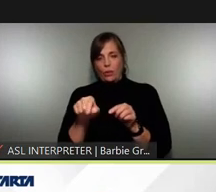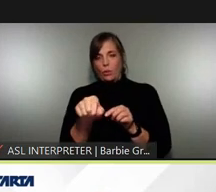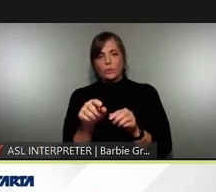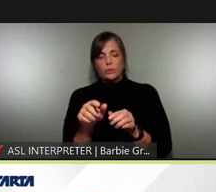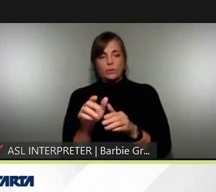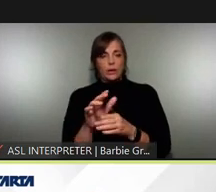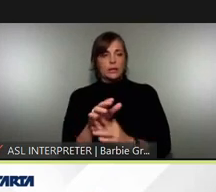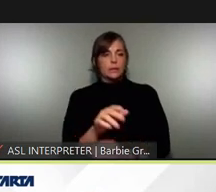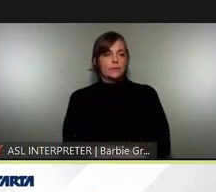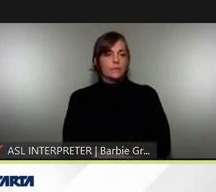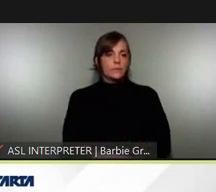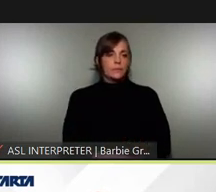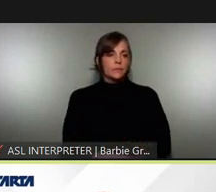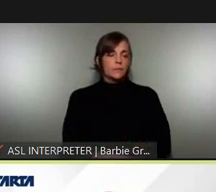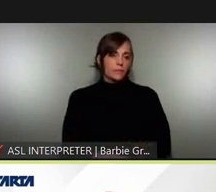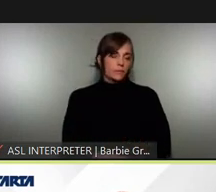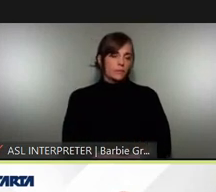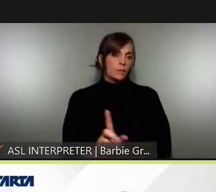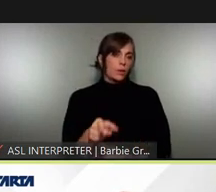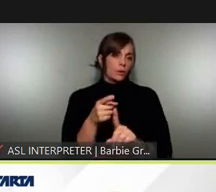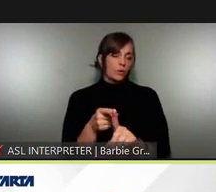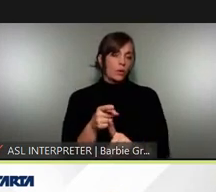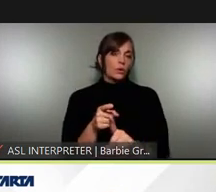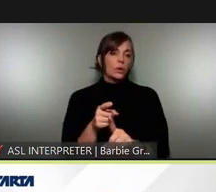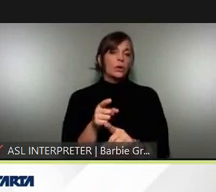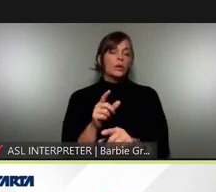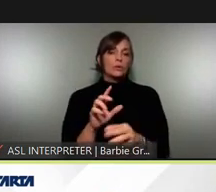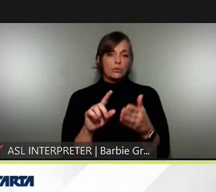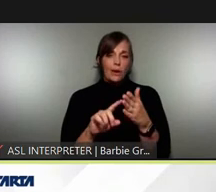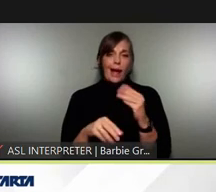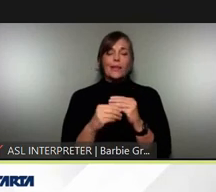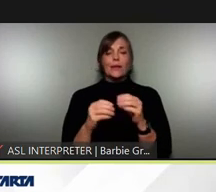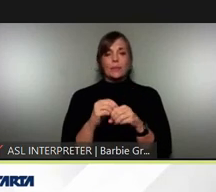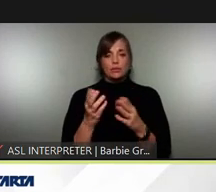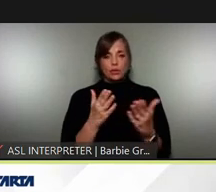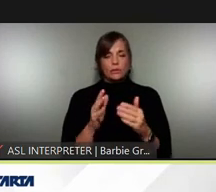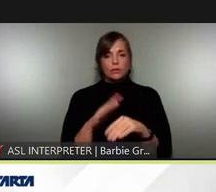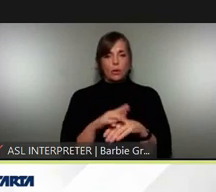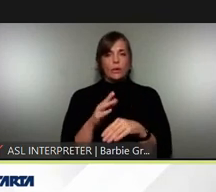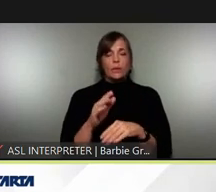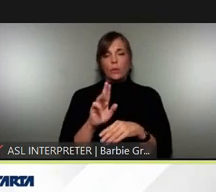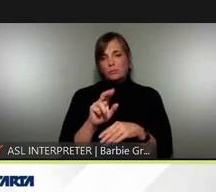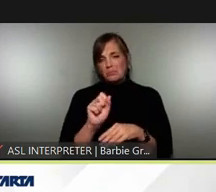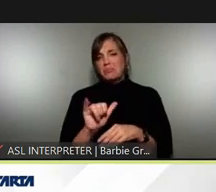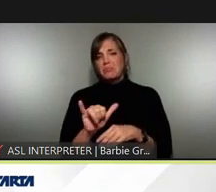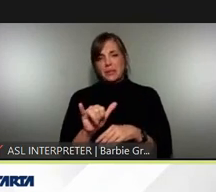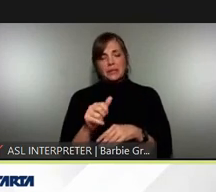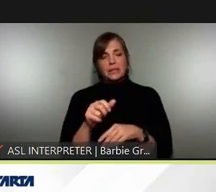the goal here is to put those into service on the busier routes. Transition and go ahead.